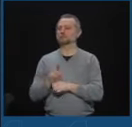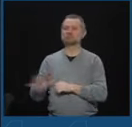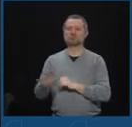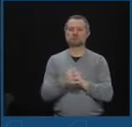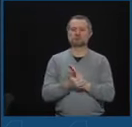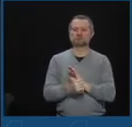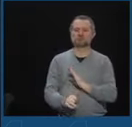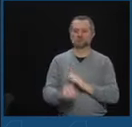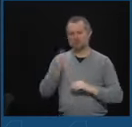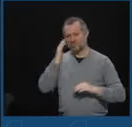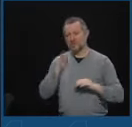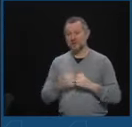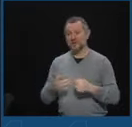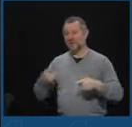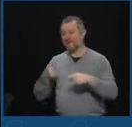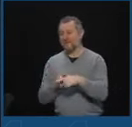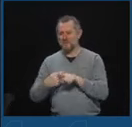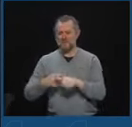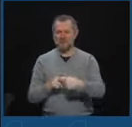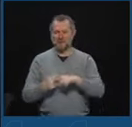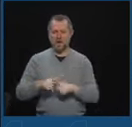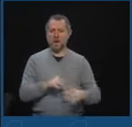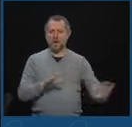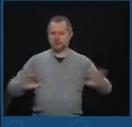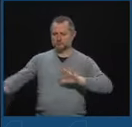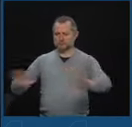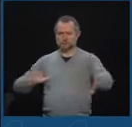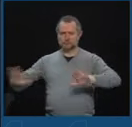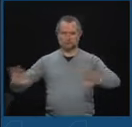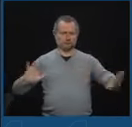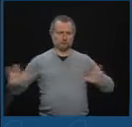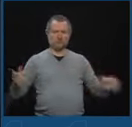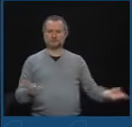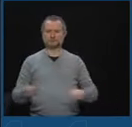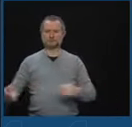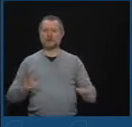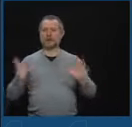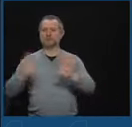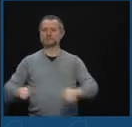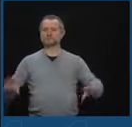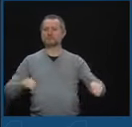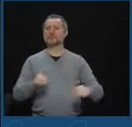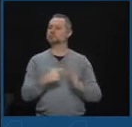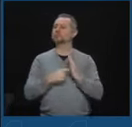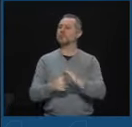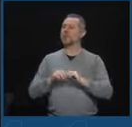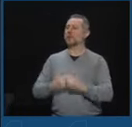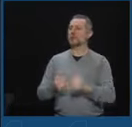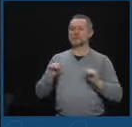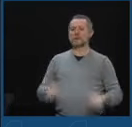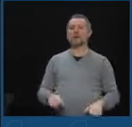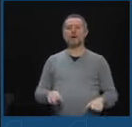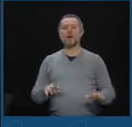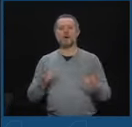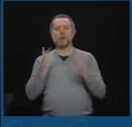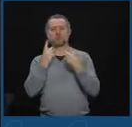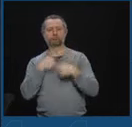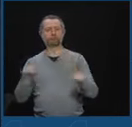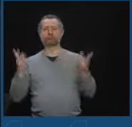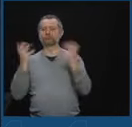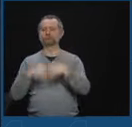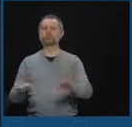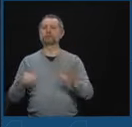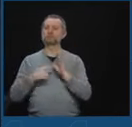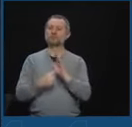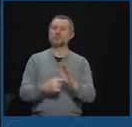conflict, mentor young people, and work with local partners. Show them what success looks like. Show them and tell them your